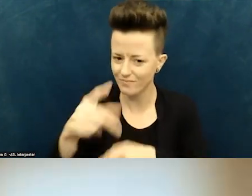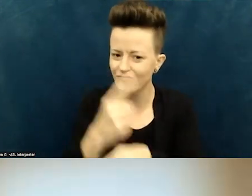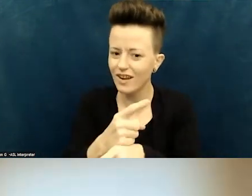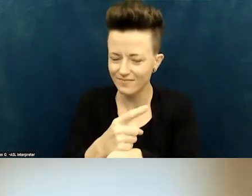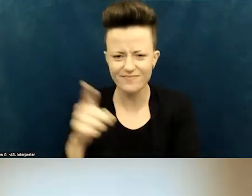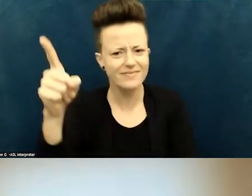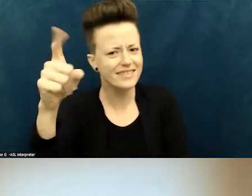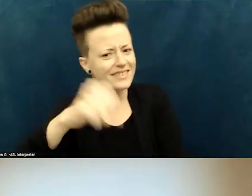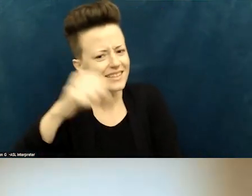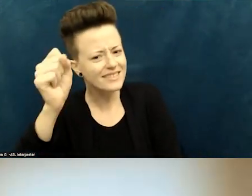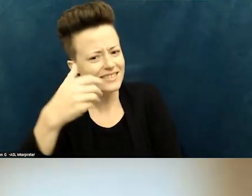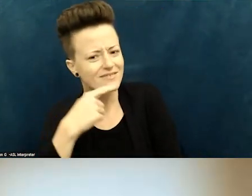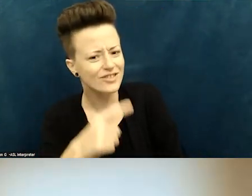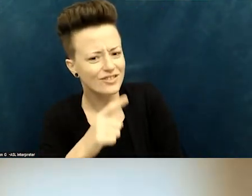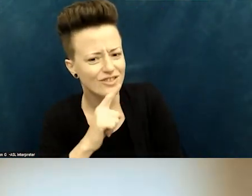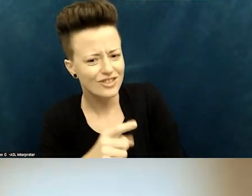Absolutely. Thank you, Ellie.